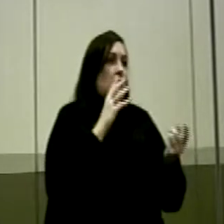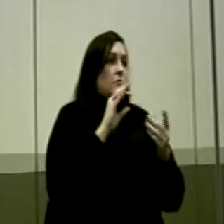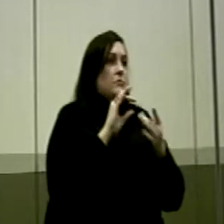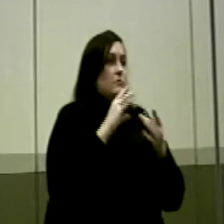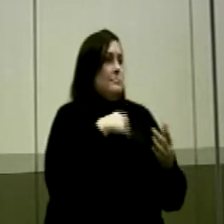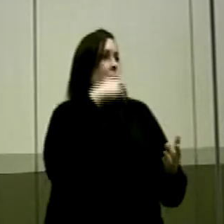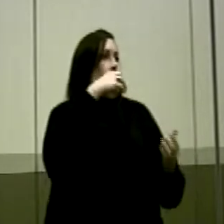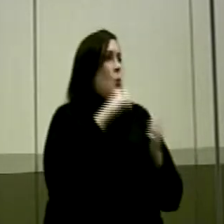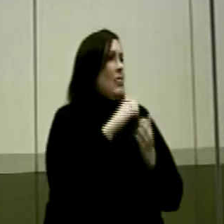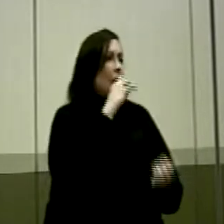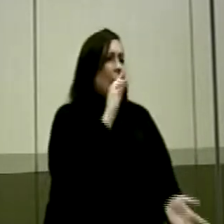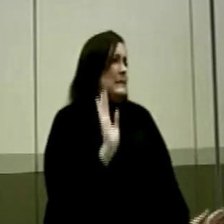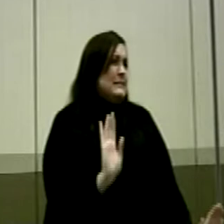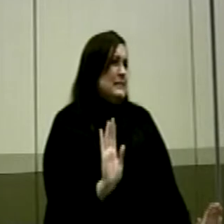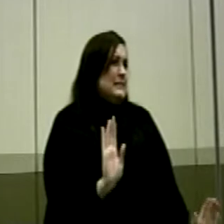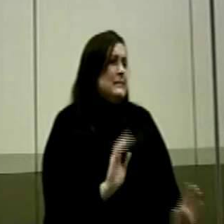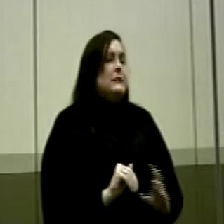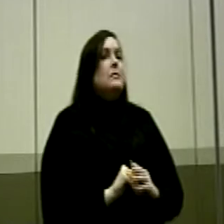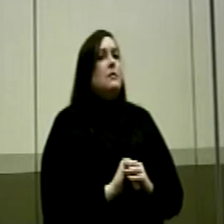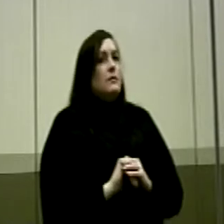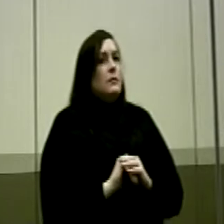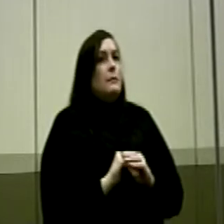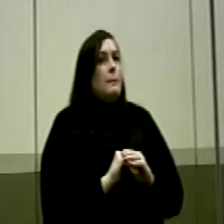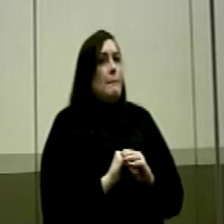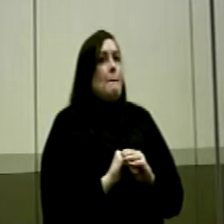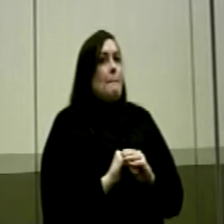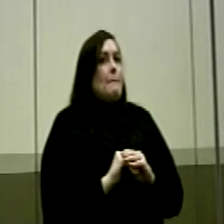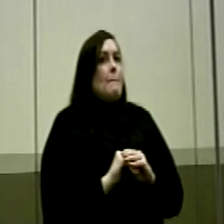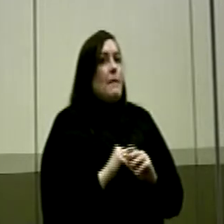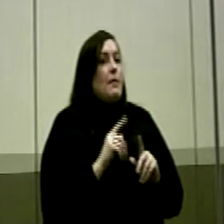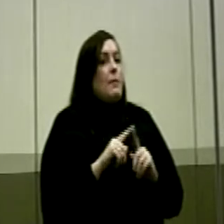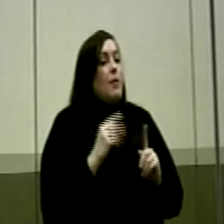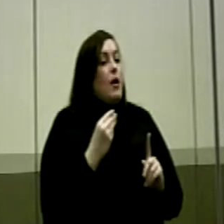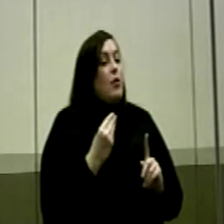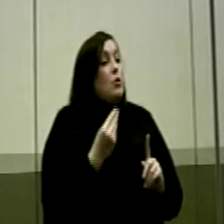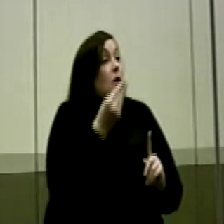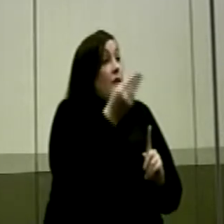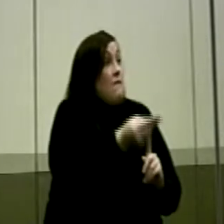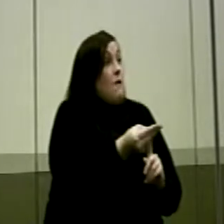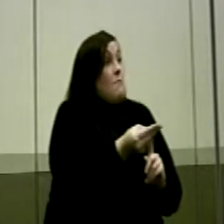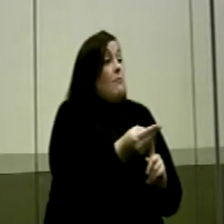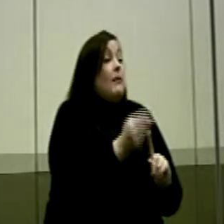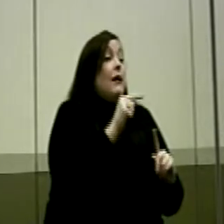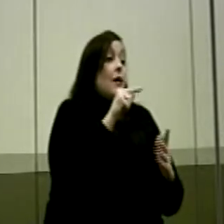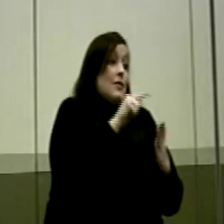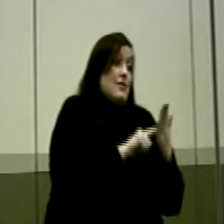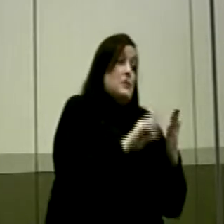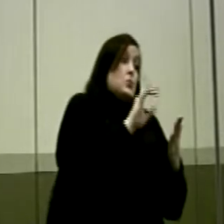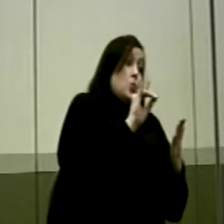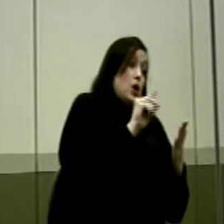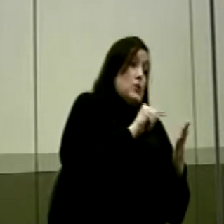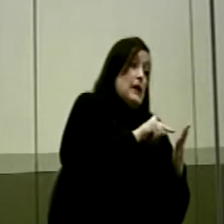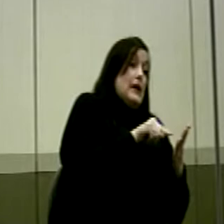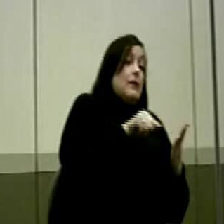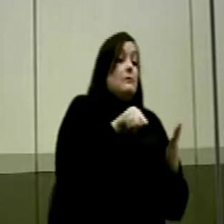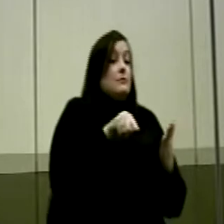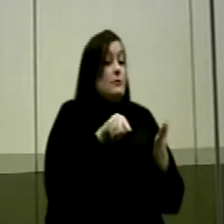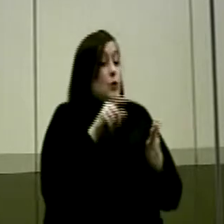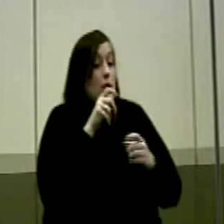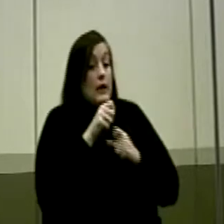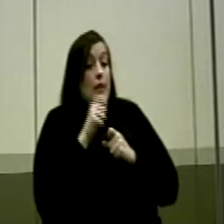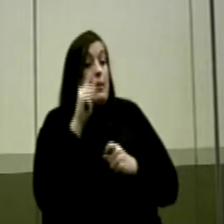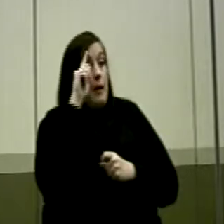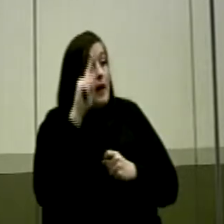kids, but you can at least kind of give them like a broken record of things. This is what you did, and this is why you don't get the penny, and then let it go.